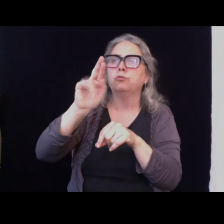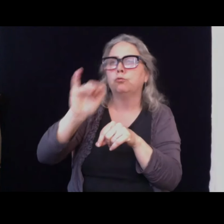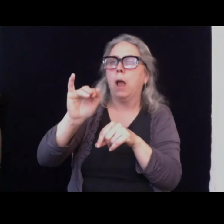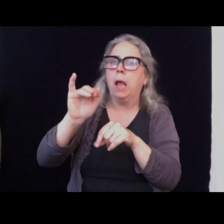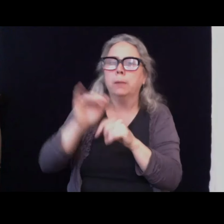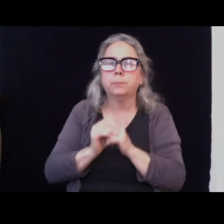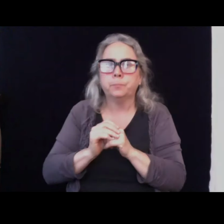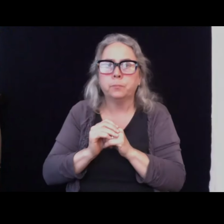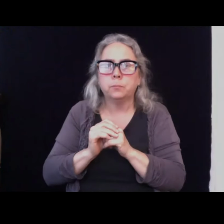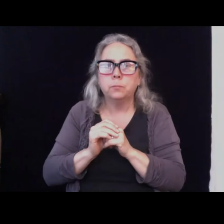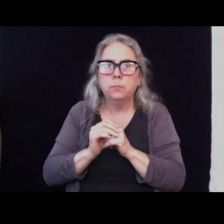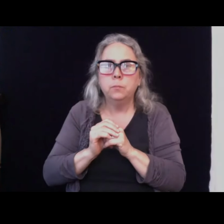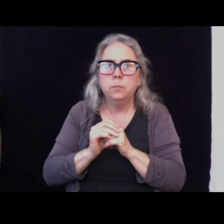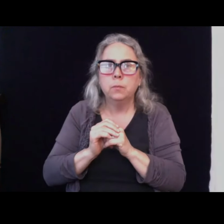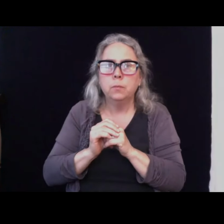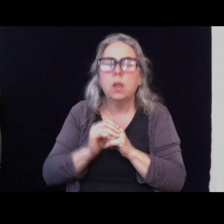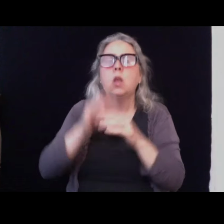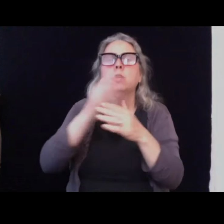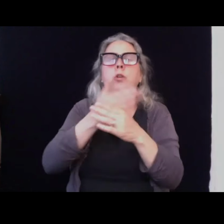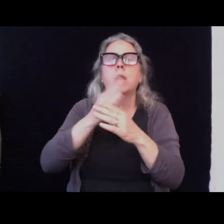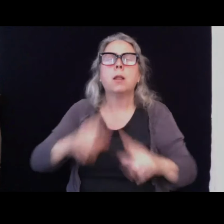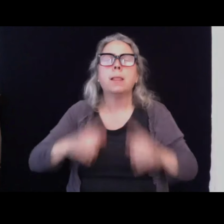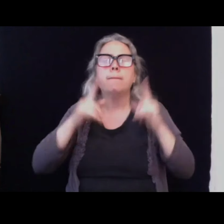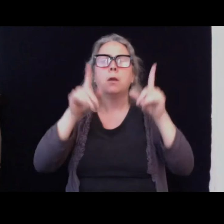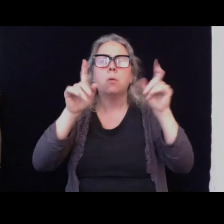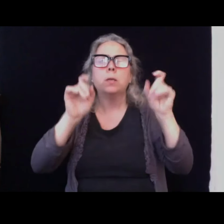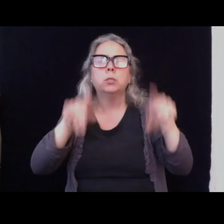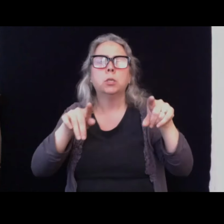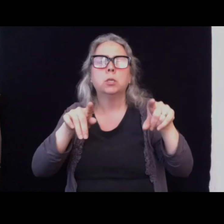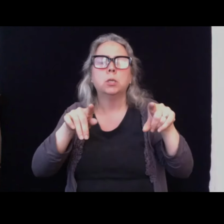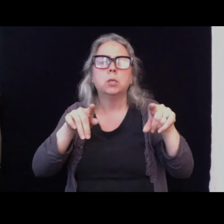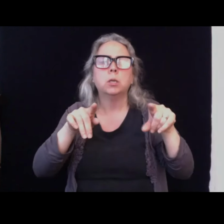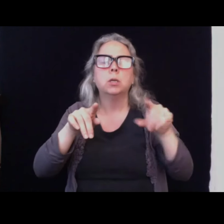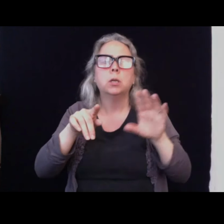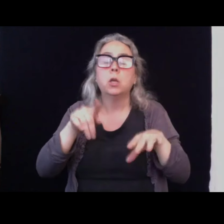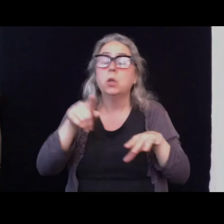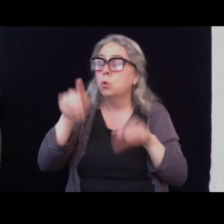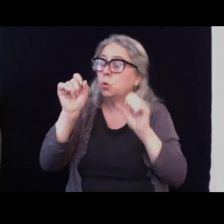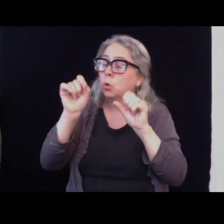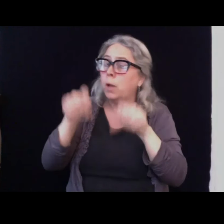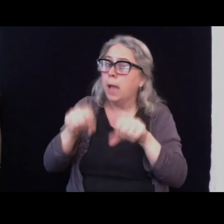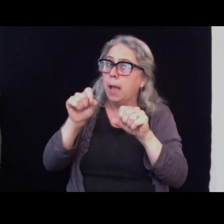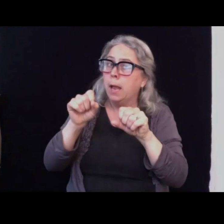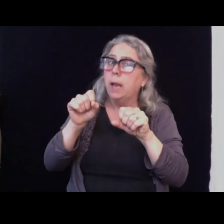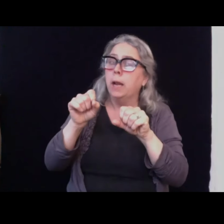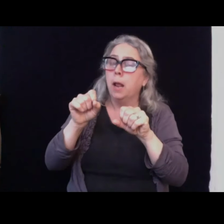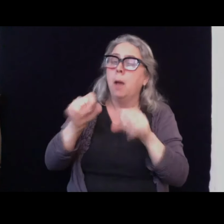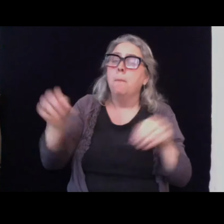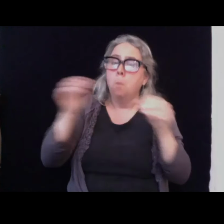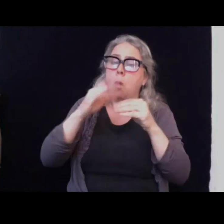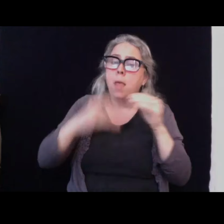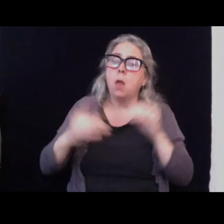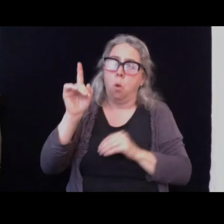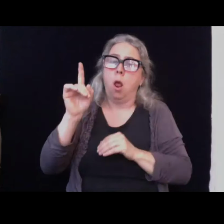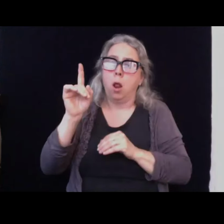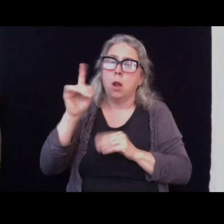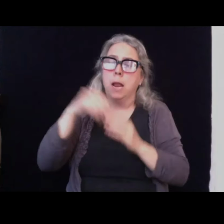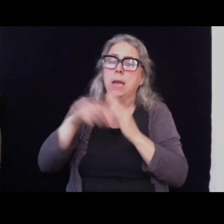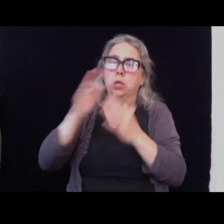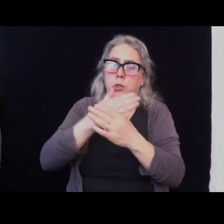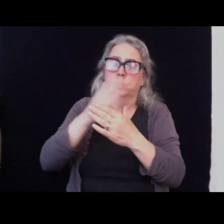So the shared living question, there can be more than one in a